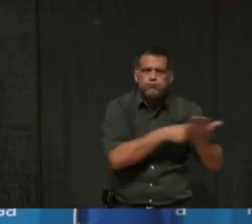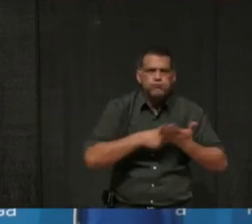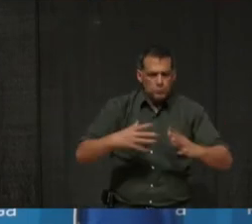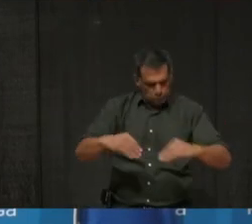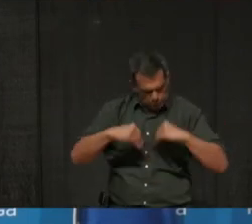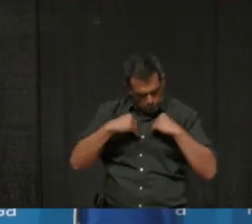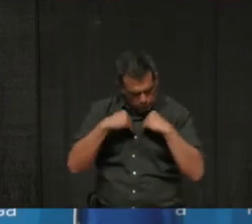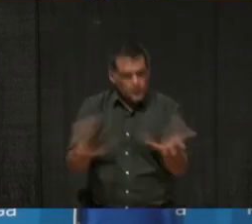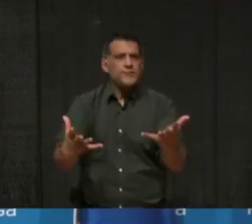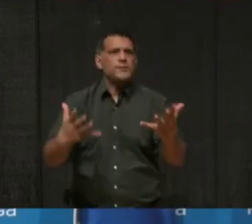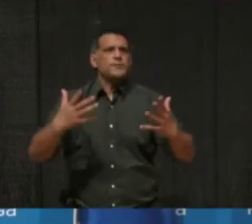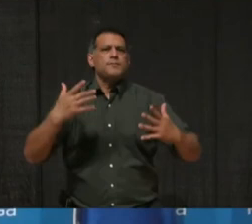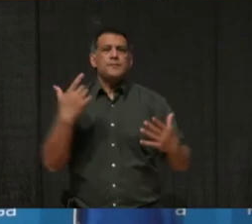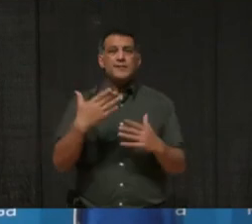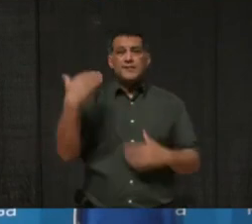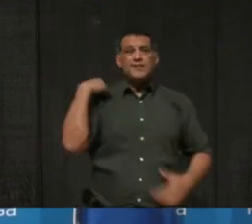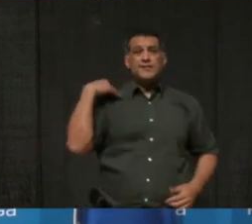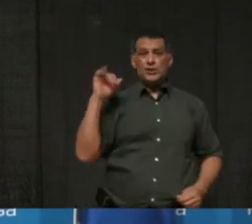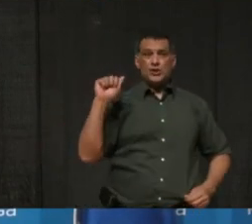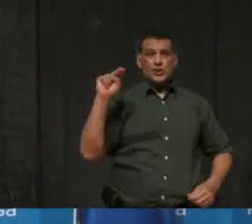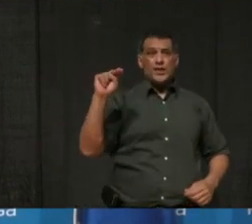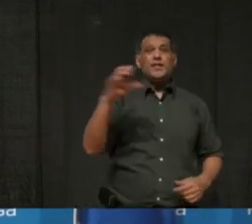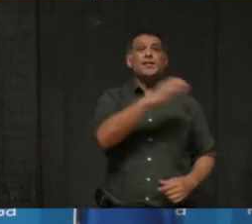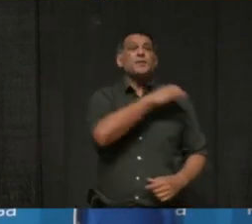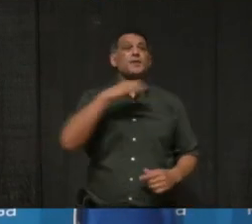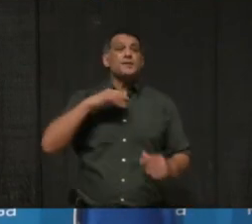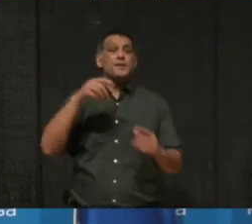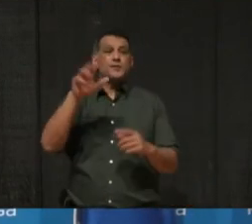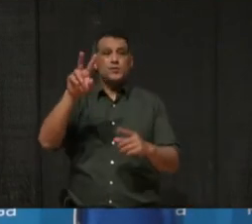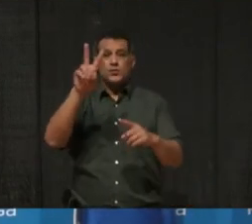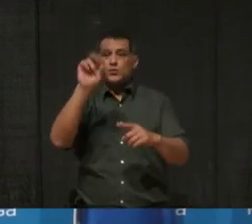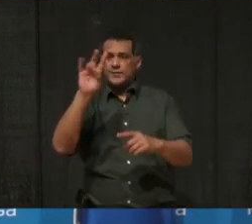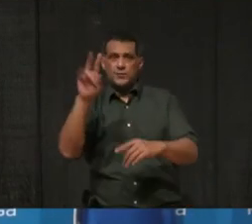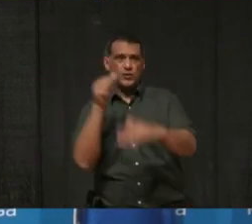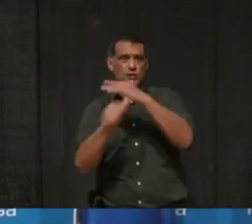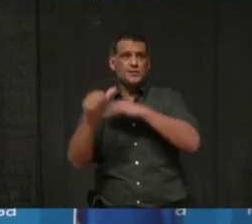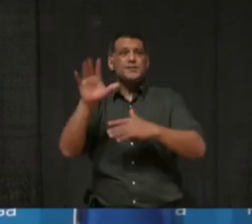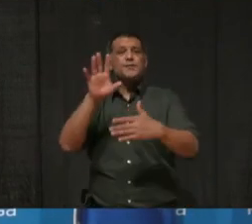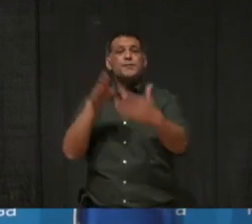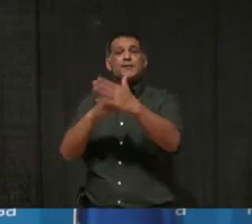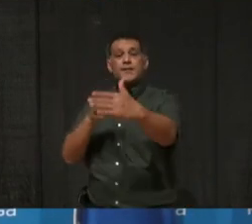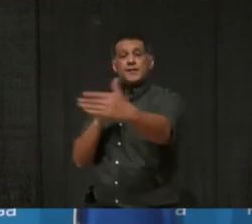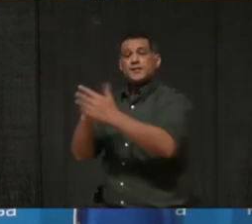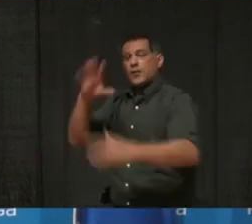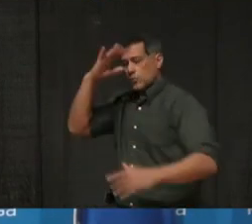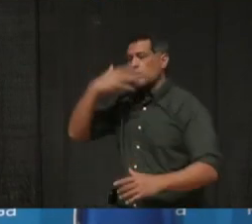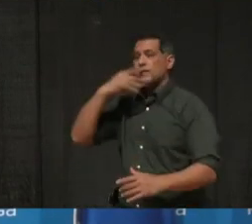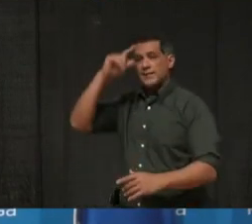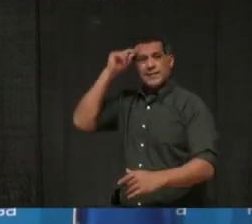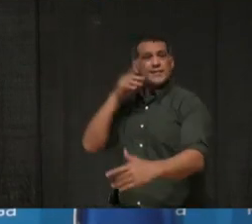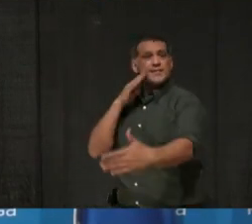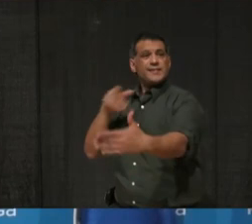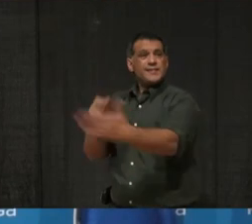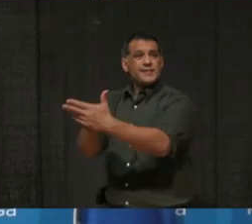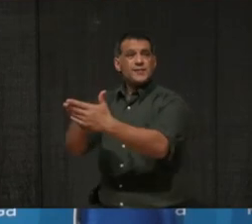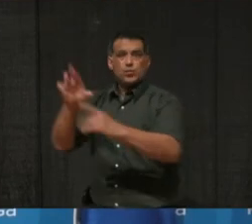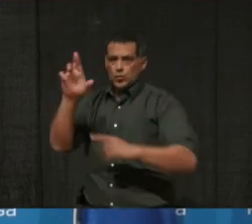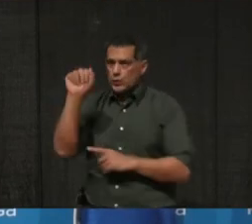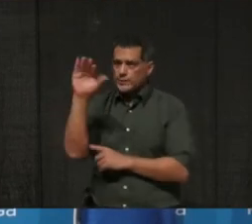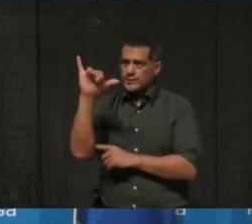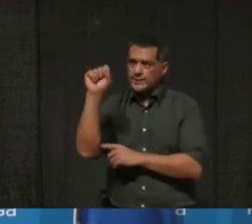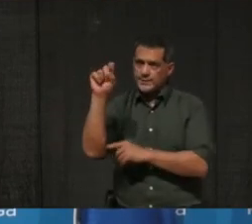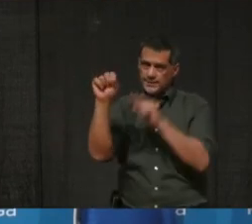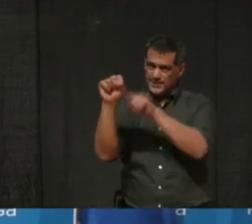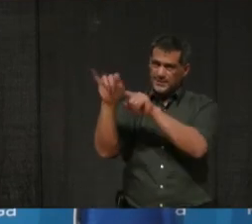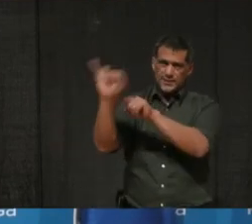June, Council passed Motion 207 to address anti-Black and anti-Indigenous racism, which has been identified as